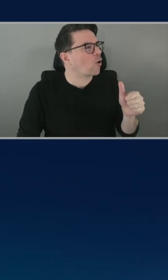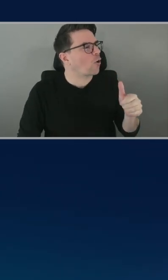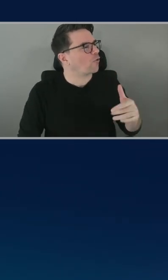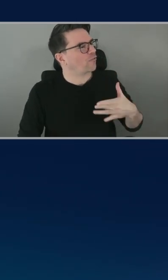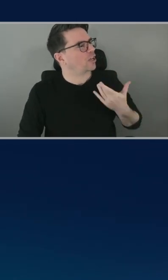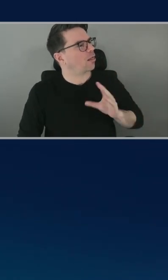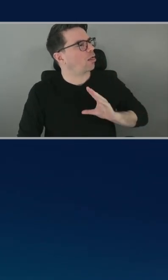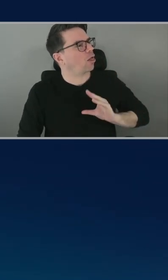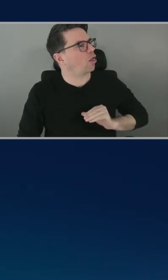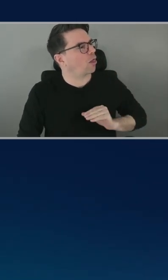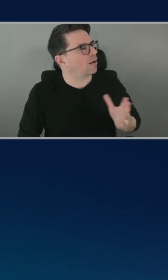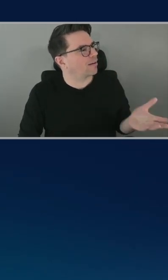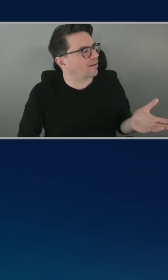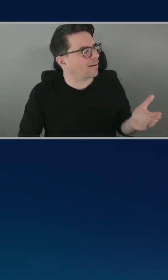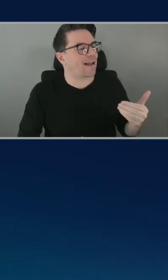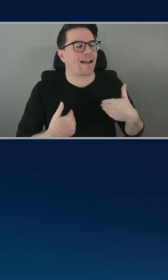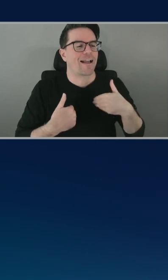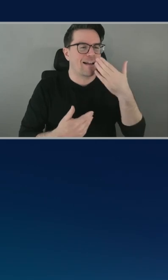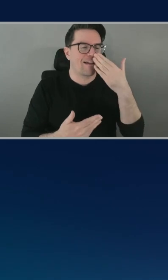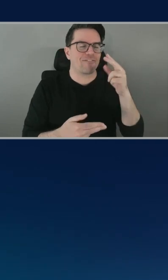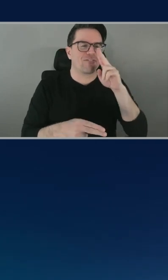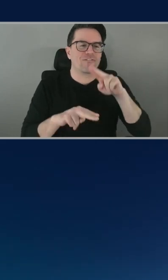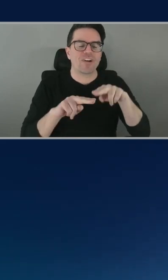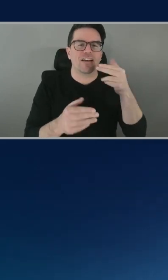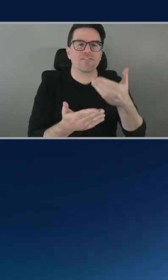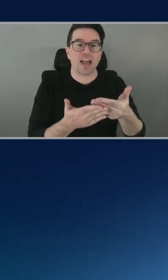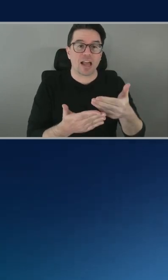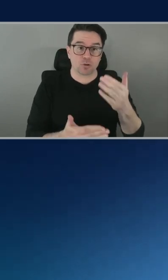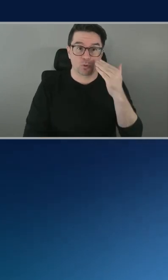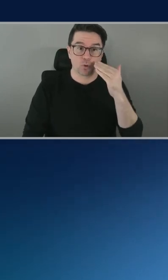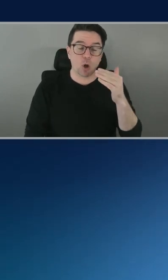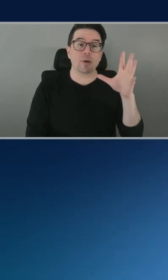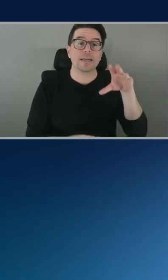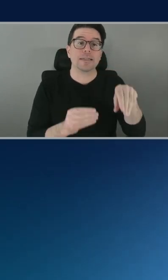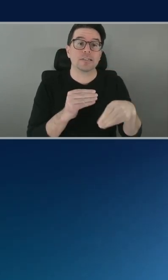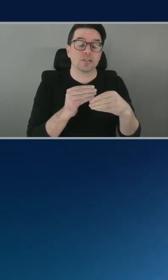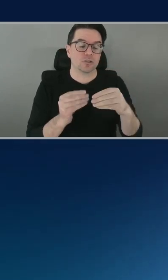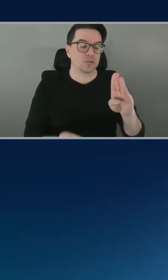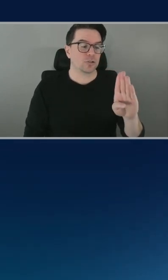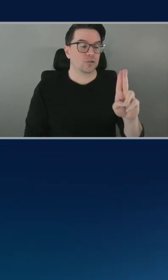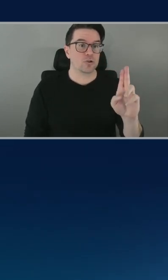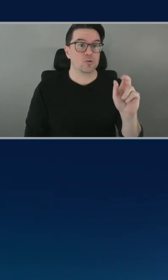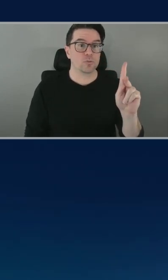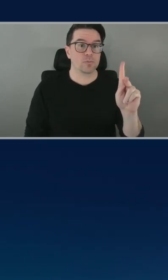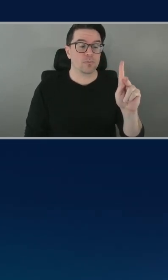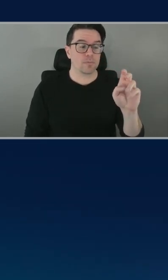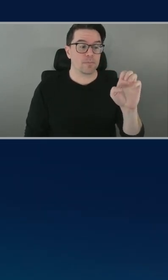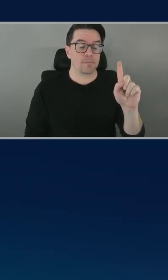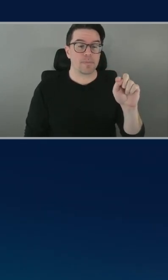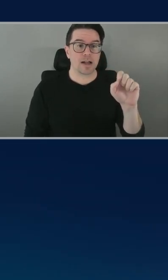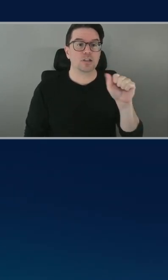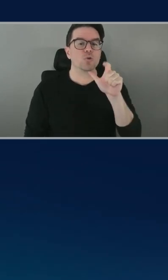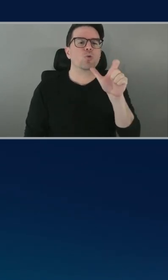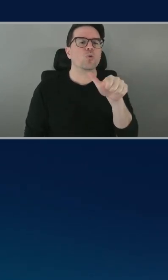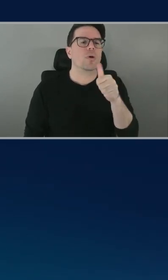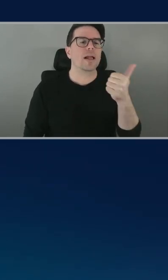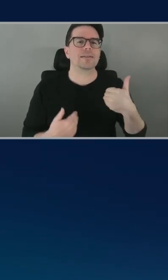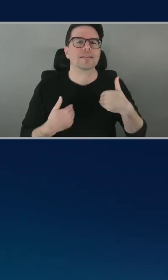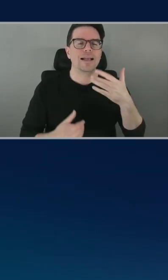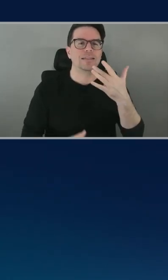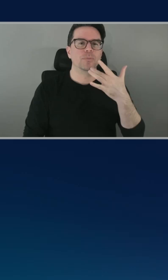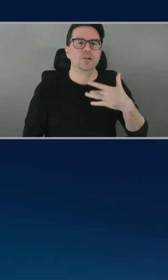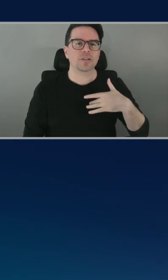fun fact. Okay. Did you know that in addition to buckets, someone else had a birthday on March 14th? I was not aware. Who is that